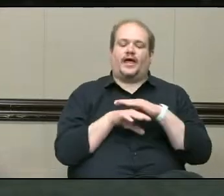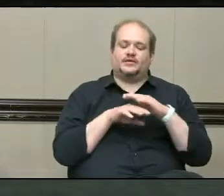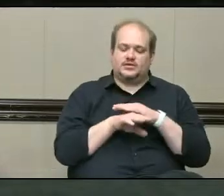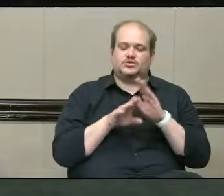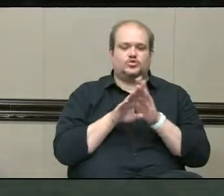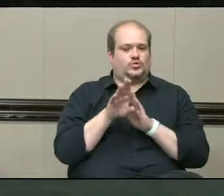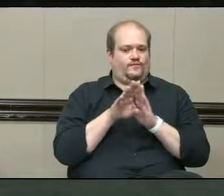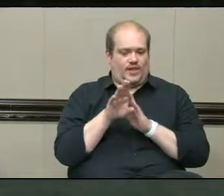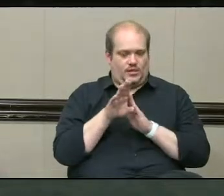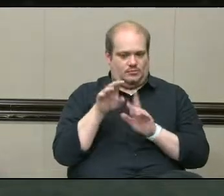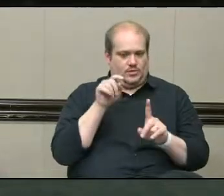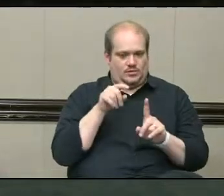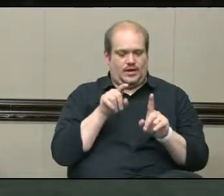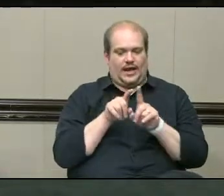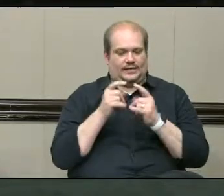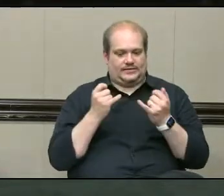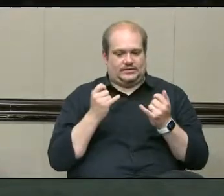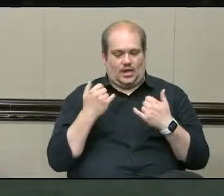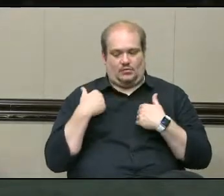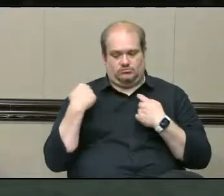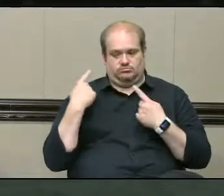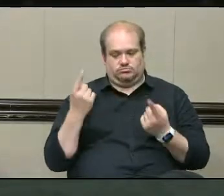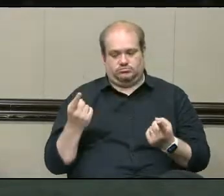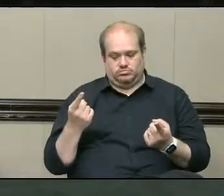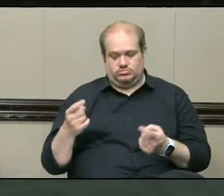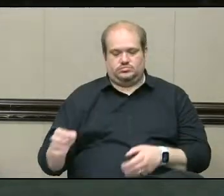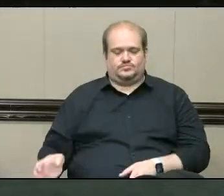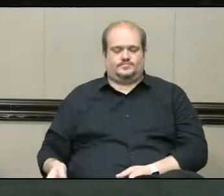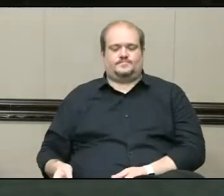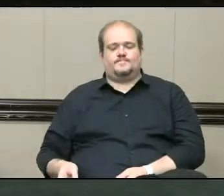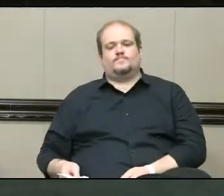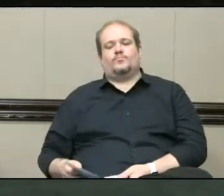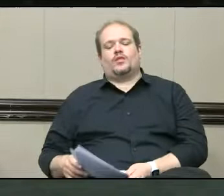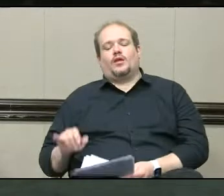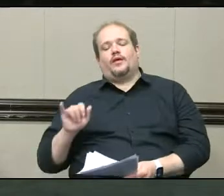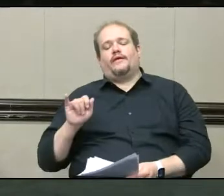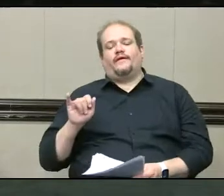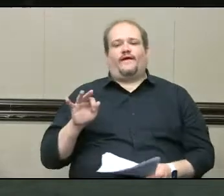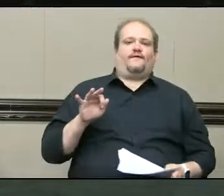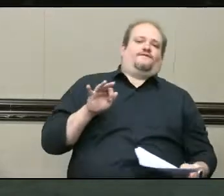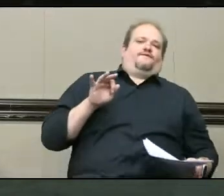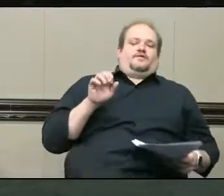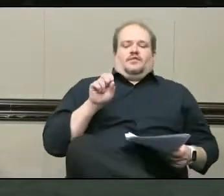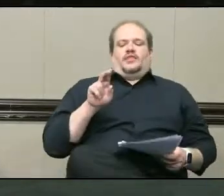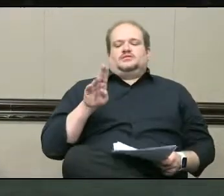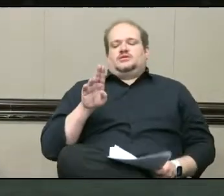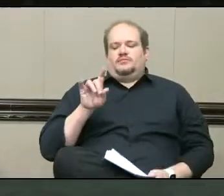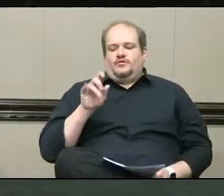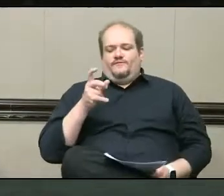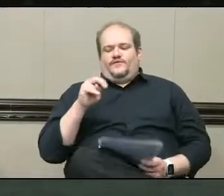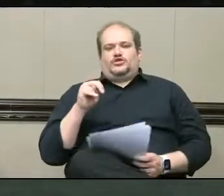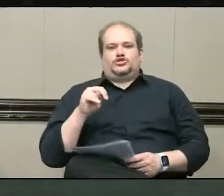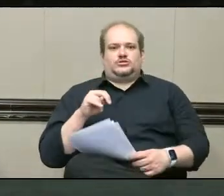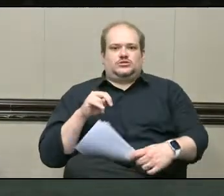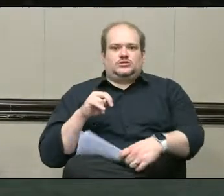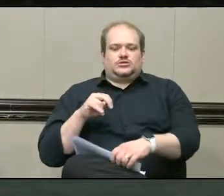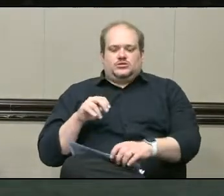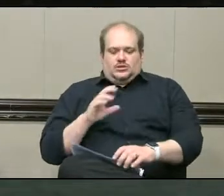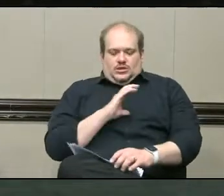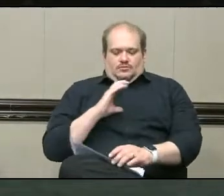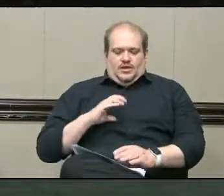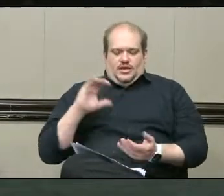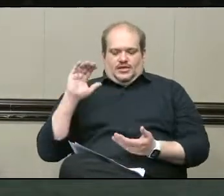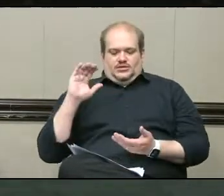to developments as they've had before, even if the subdivision committee is